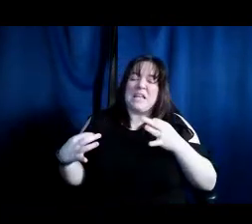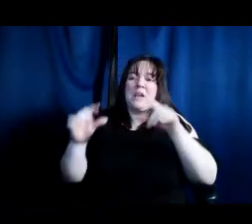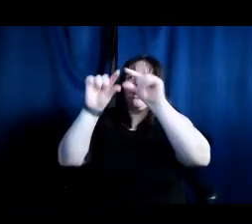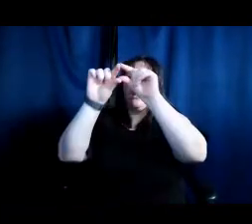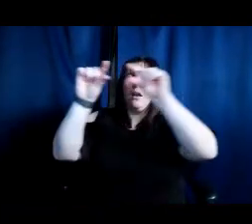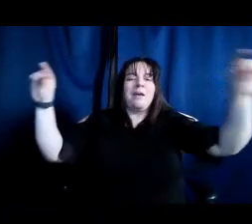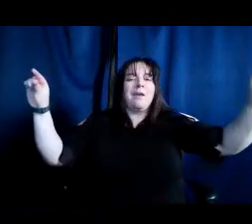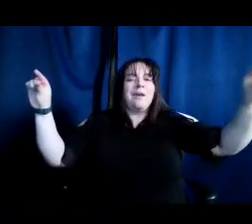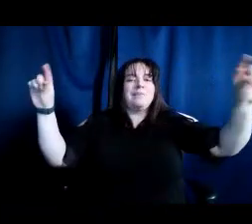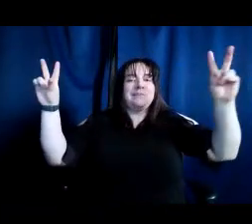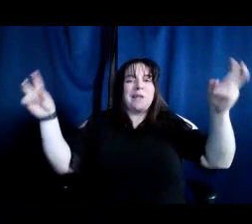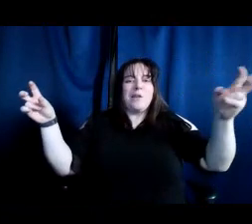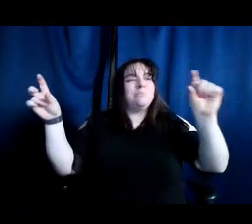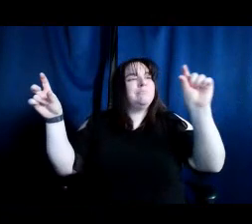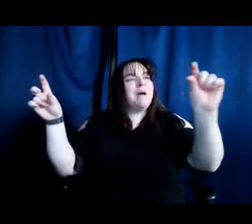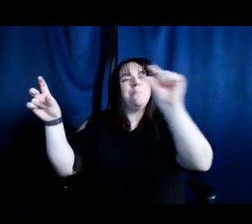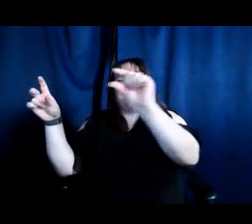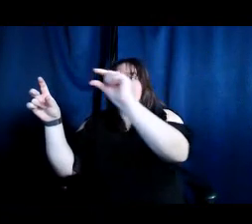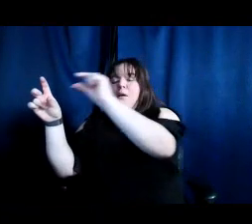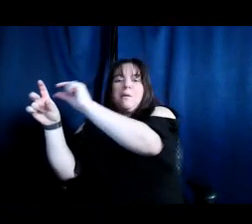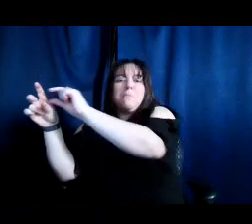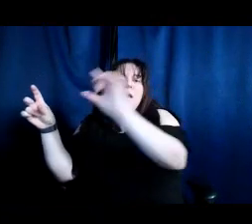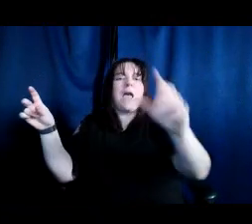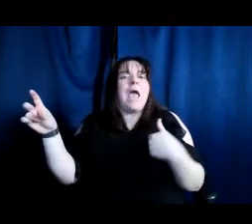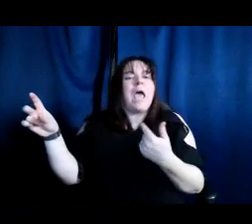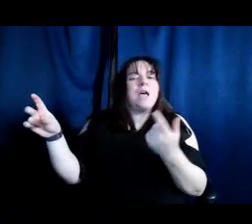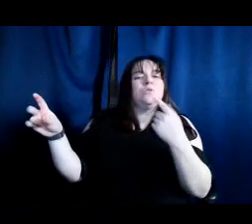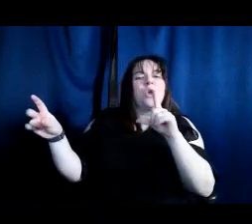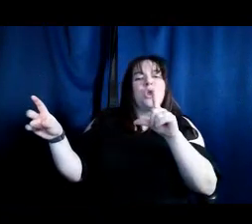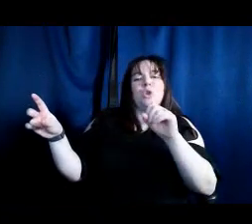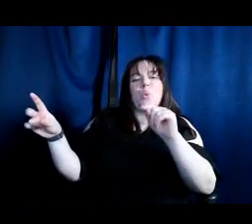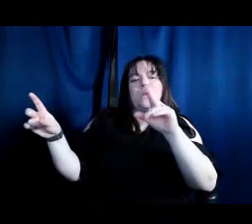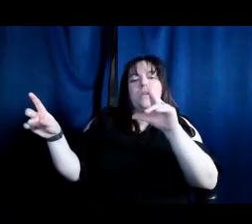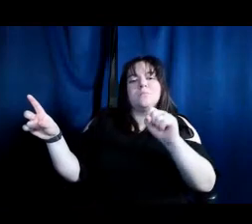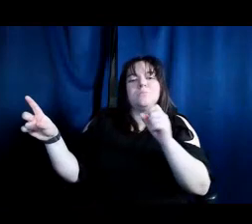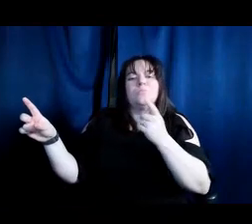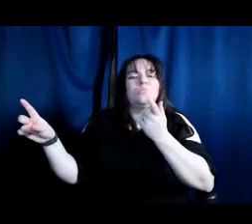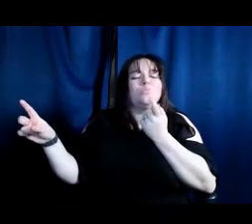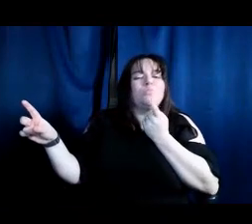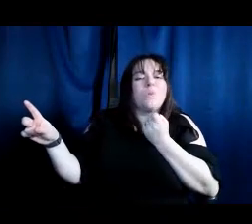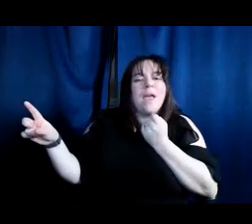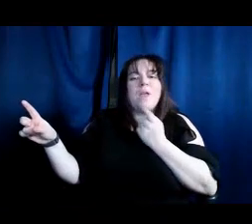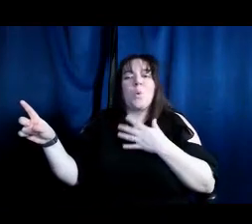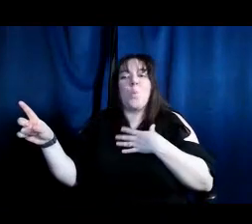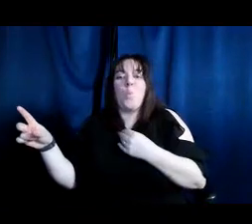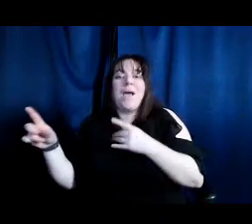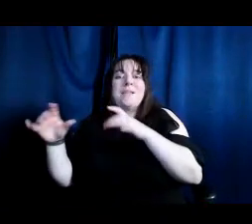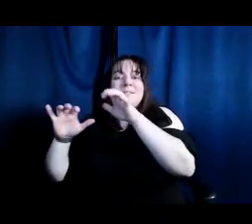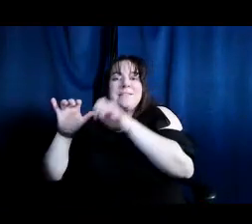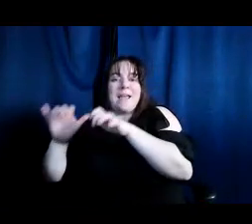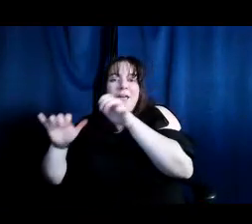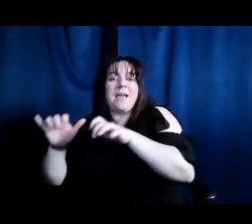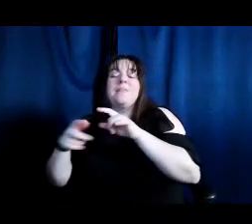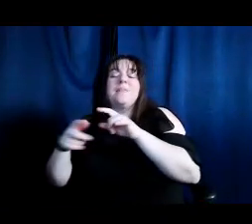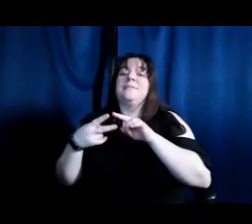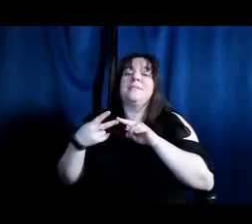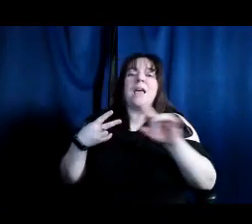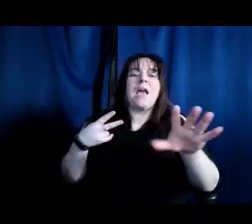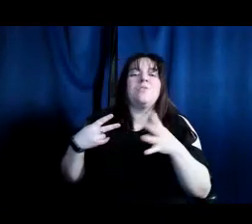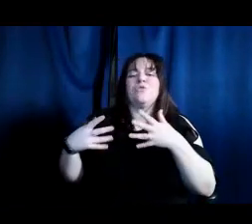Cakeability website, with big stone gray as a highlight. This color palette provides proper contrast, matches our